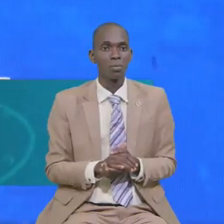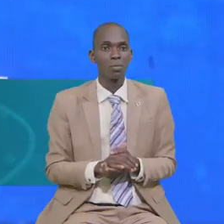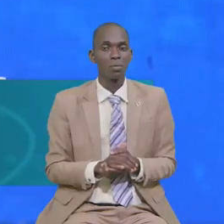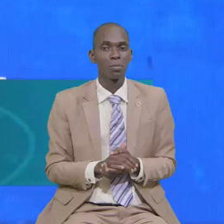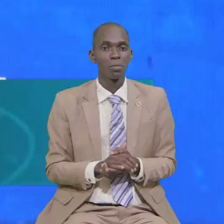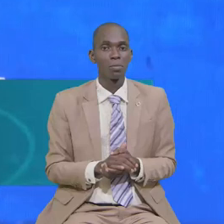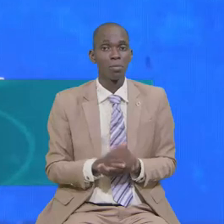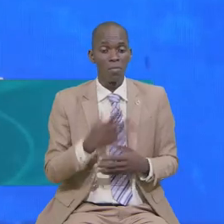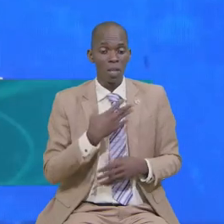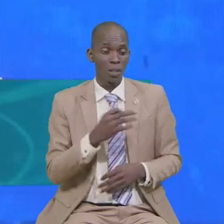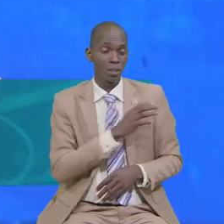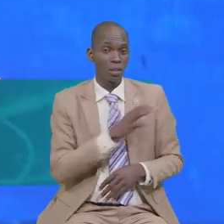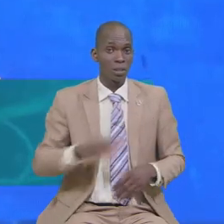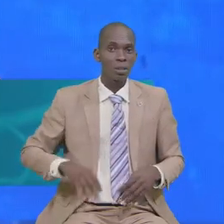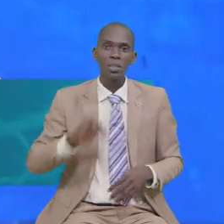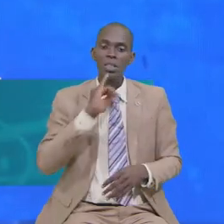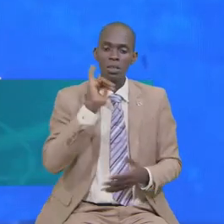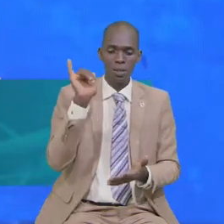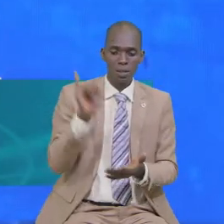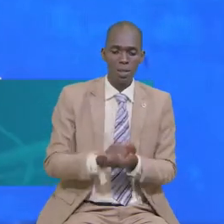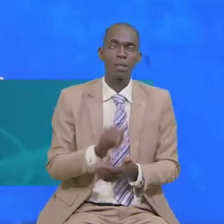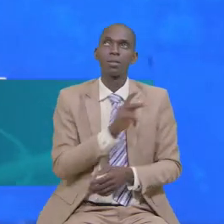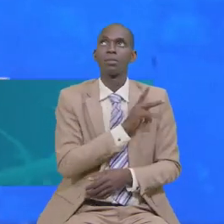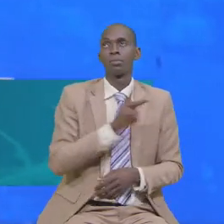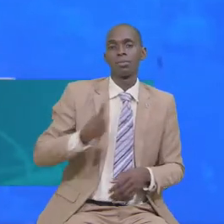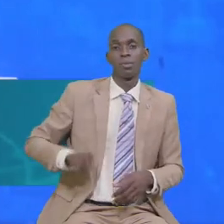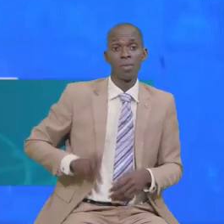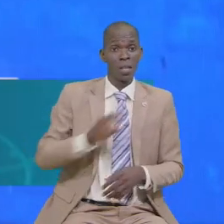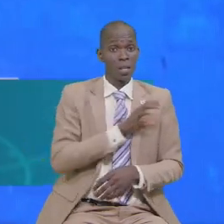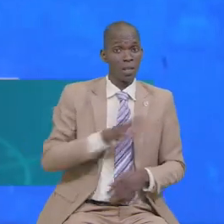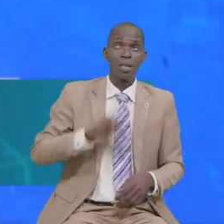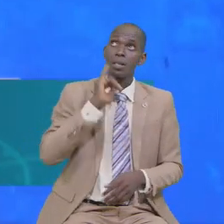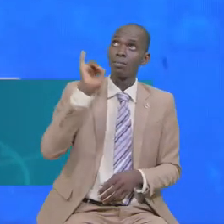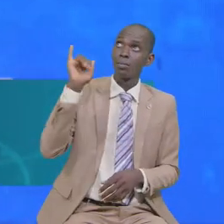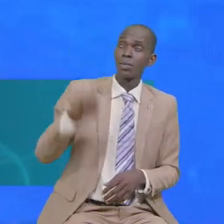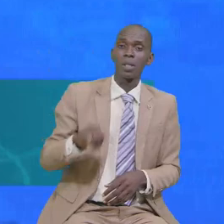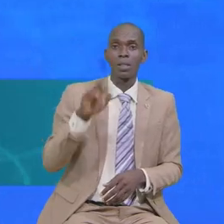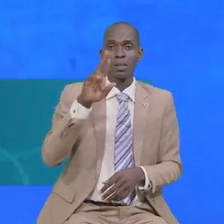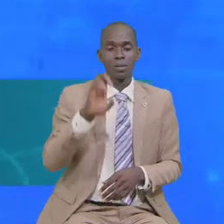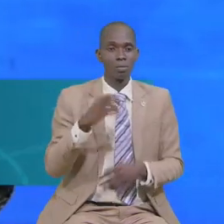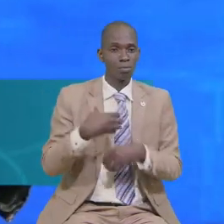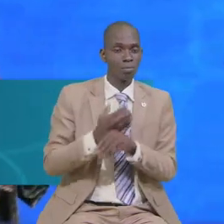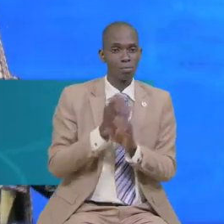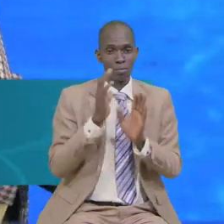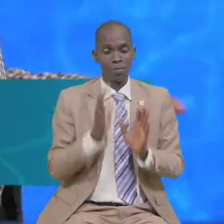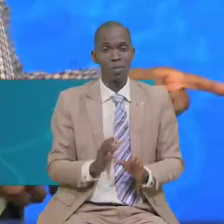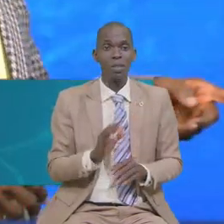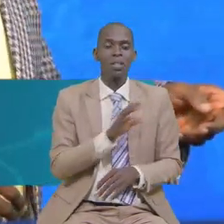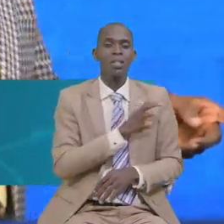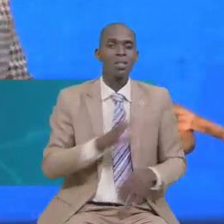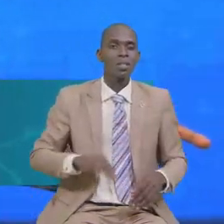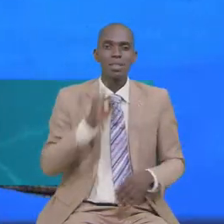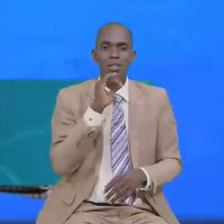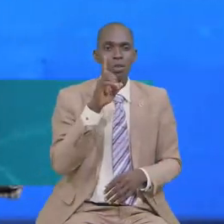And Christ is that King. Christ is that reformer. Christ is the one that